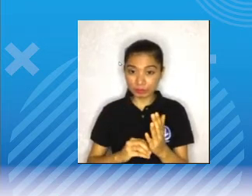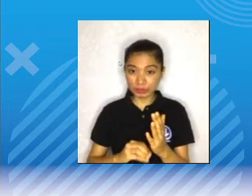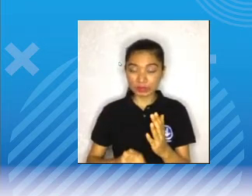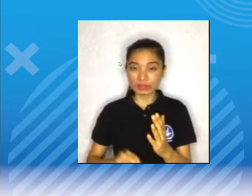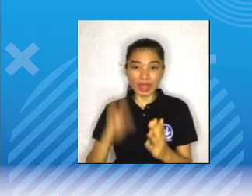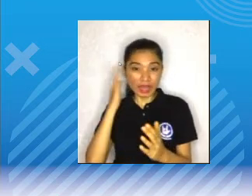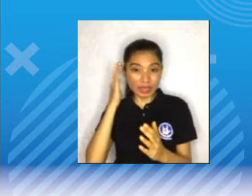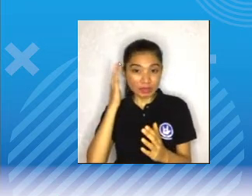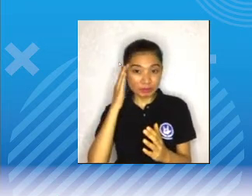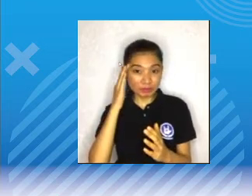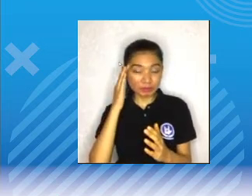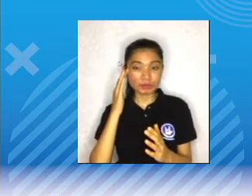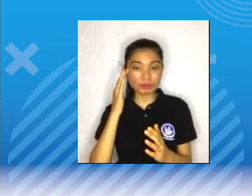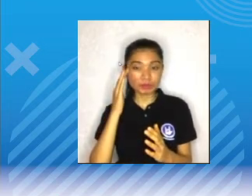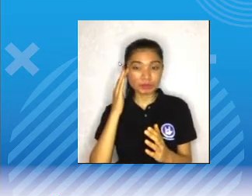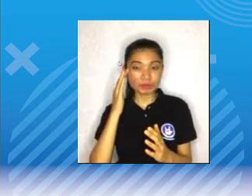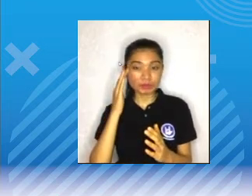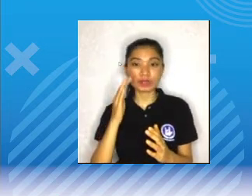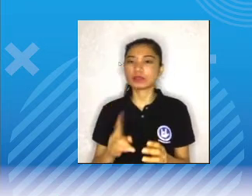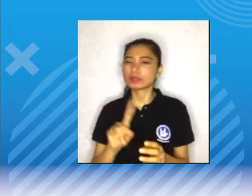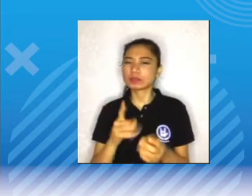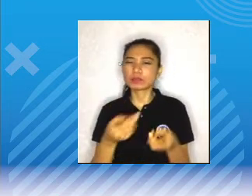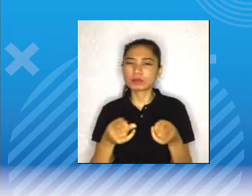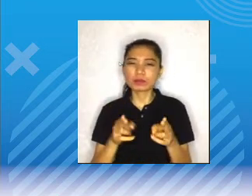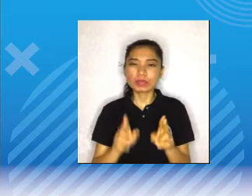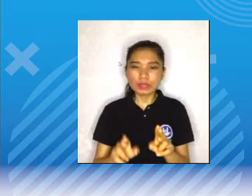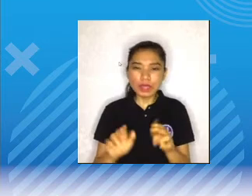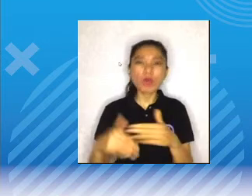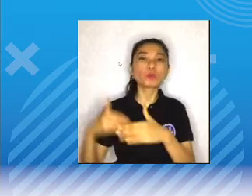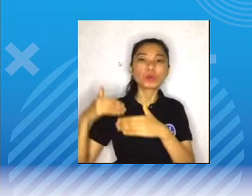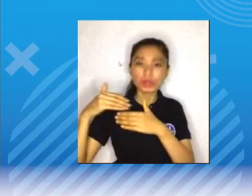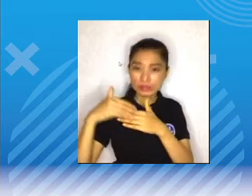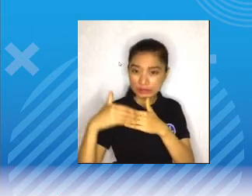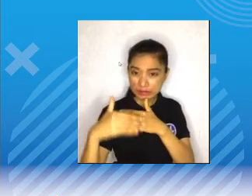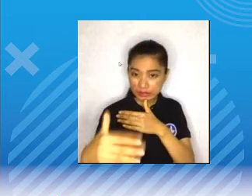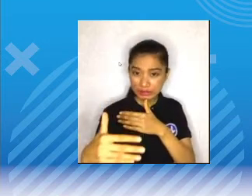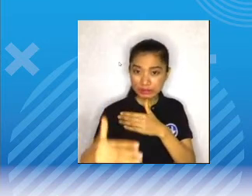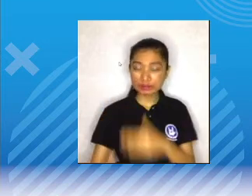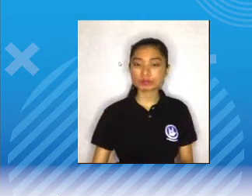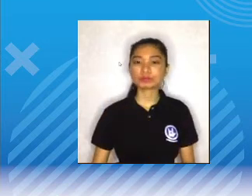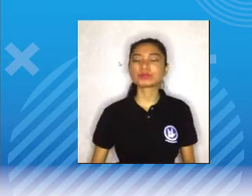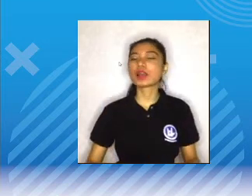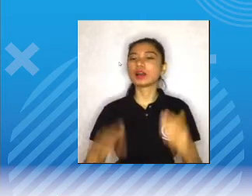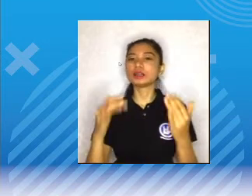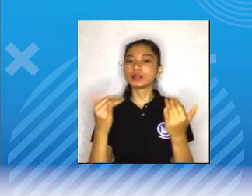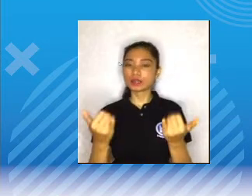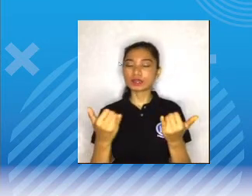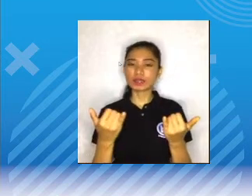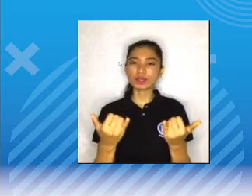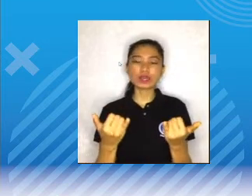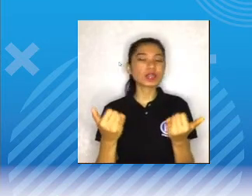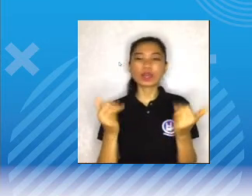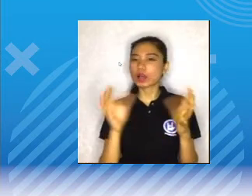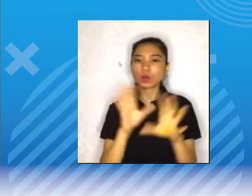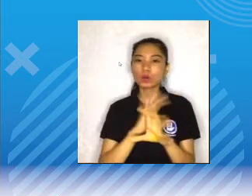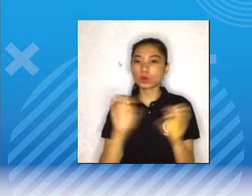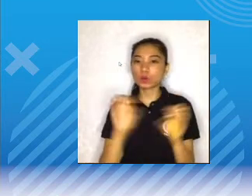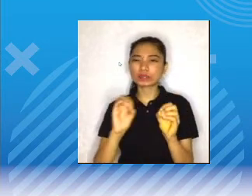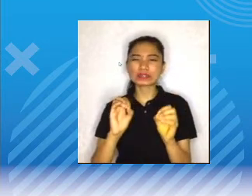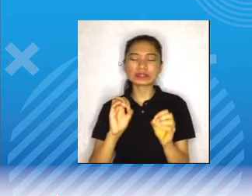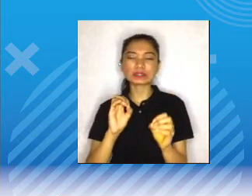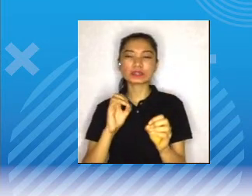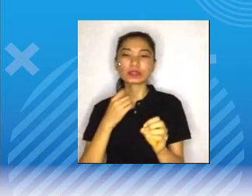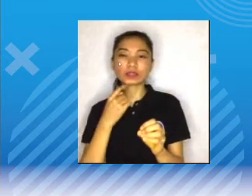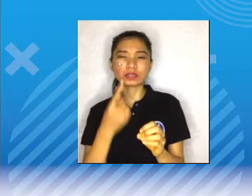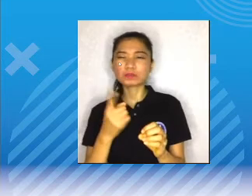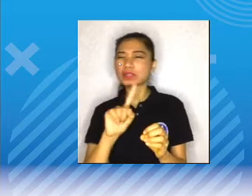future. And so dahil sa panahon ngayon, walang makakapagsabi kung anong mangyayari next week, next